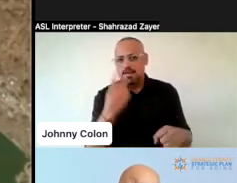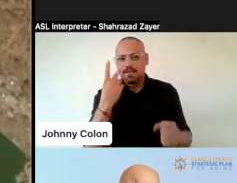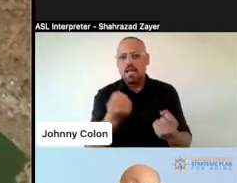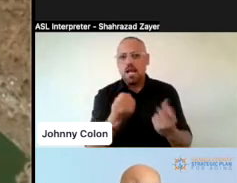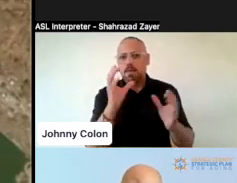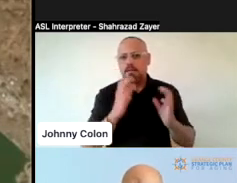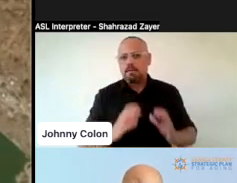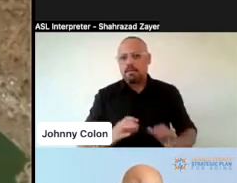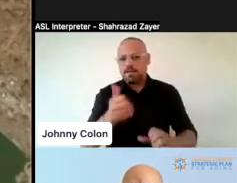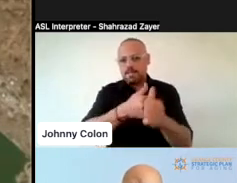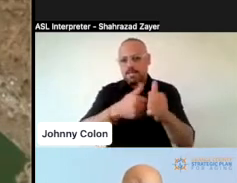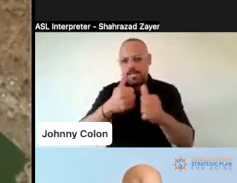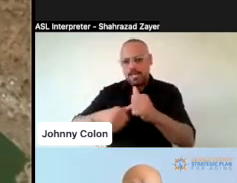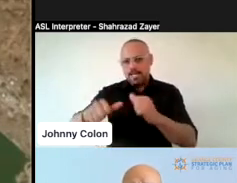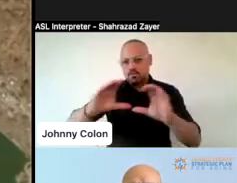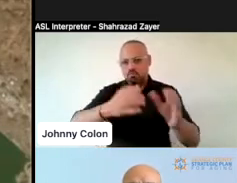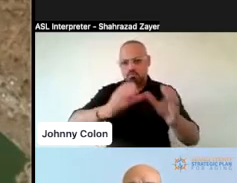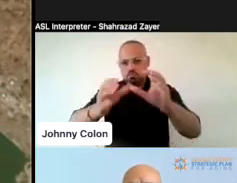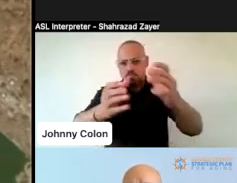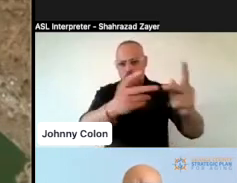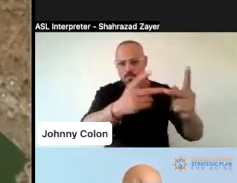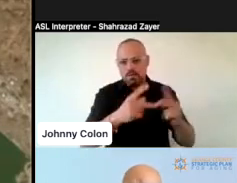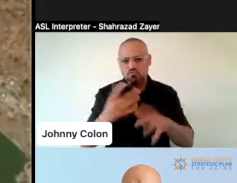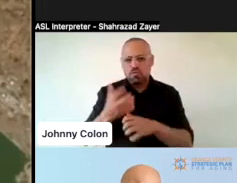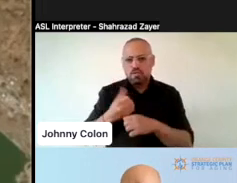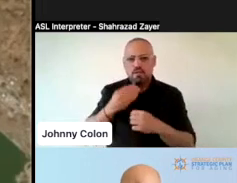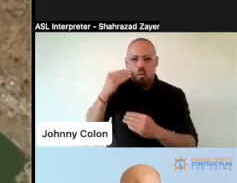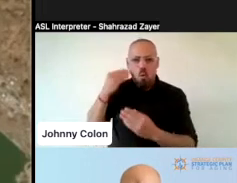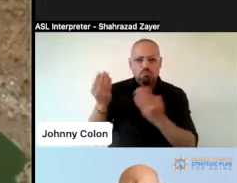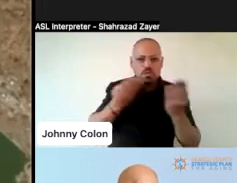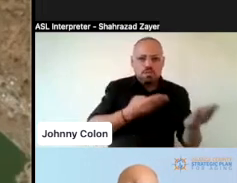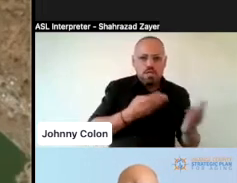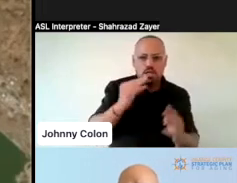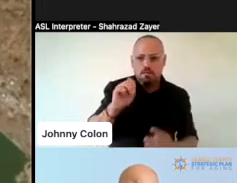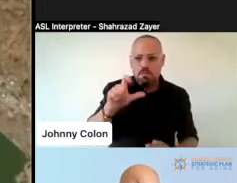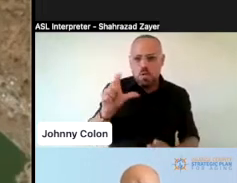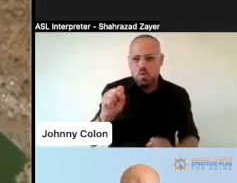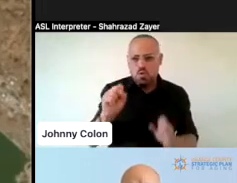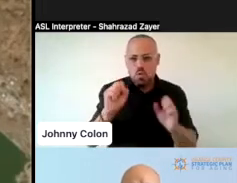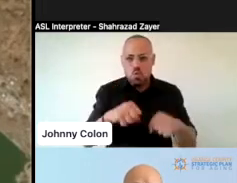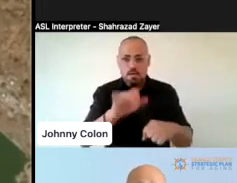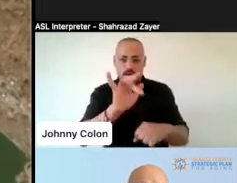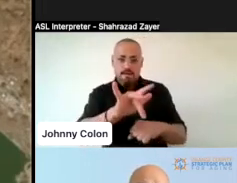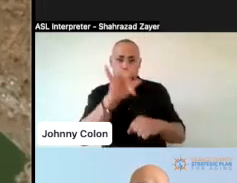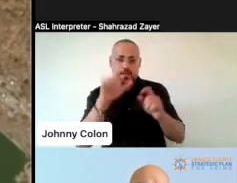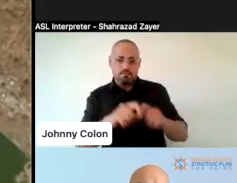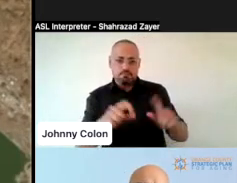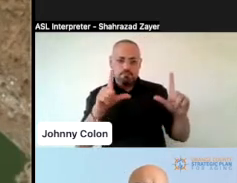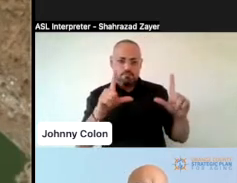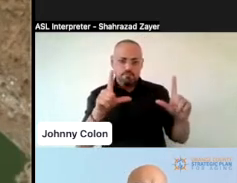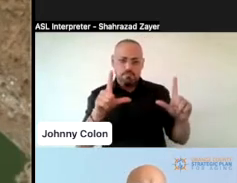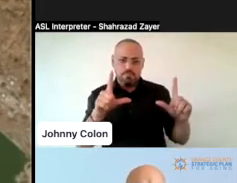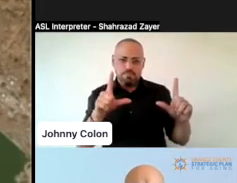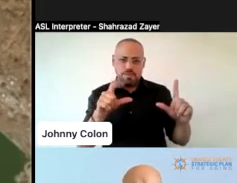clients in each of these census block groups are receiving home delivered meals. So we can click here. I'm going to